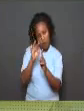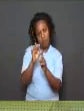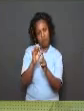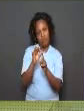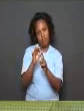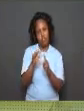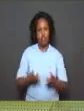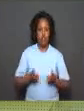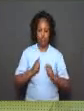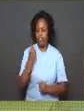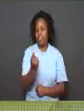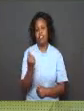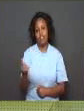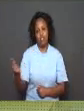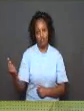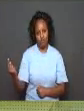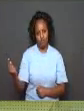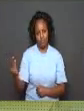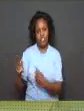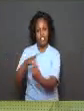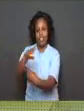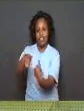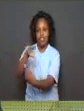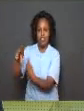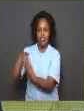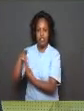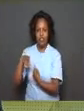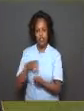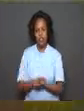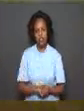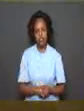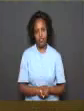and goals of each particular state.